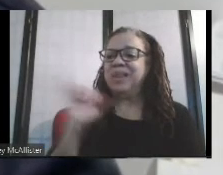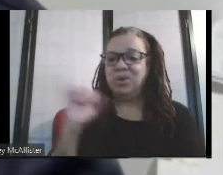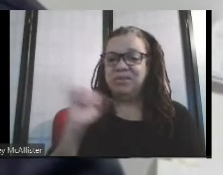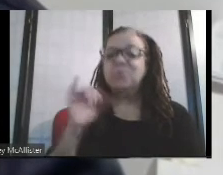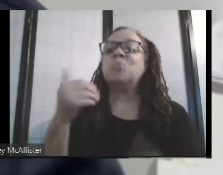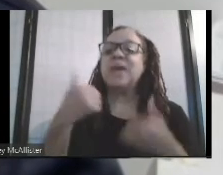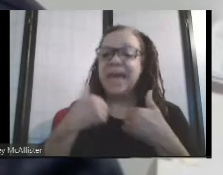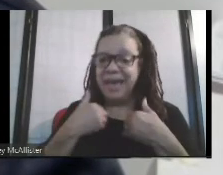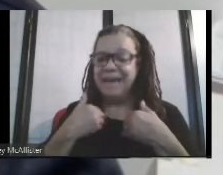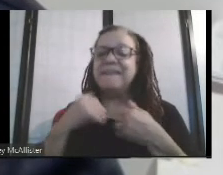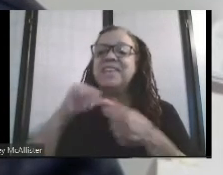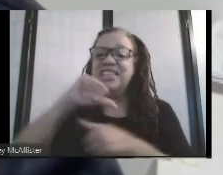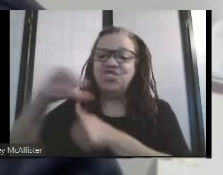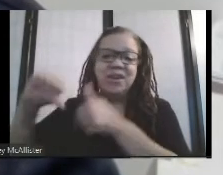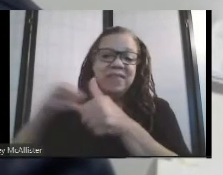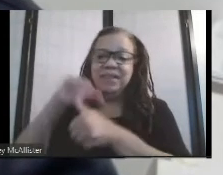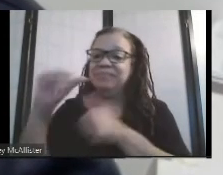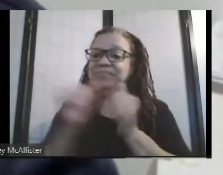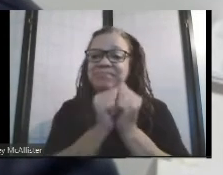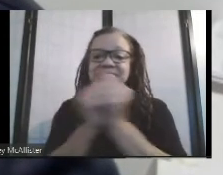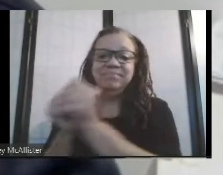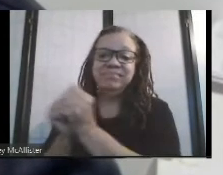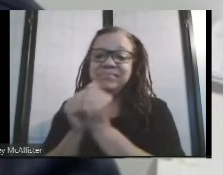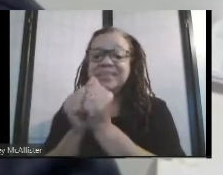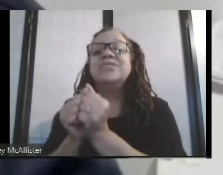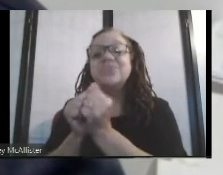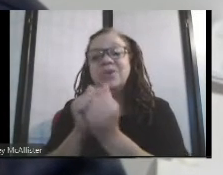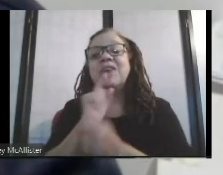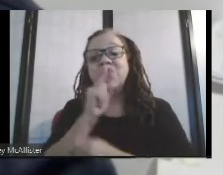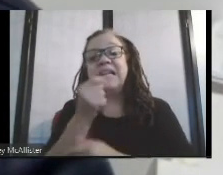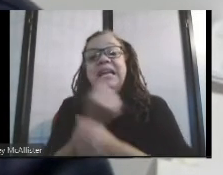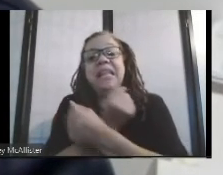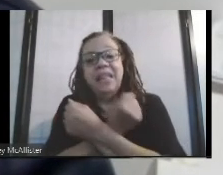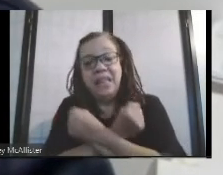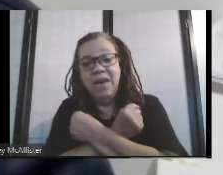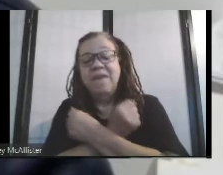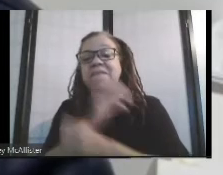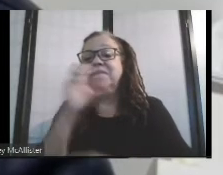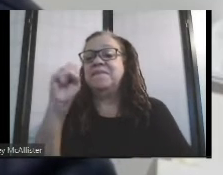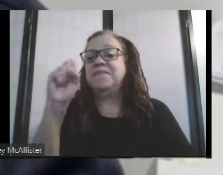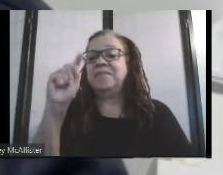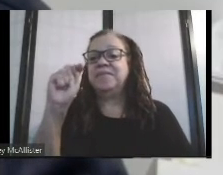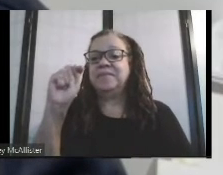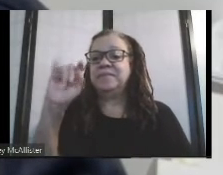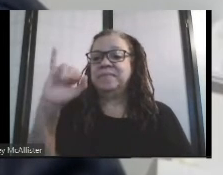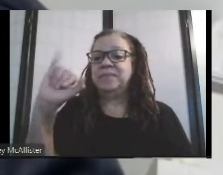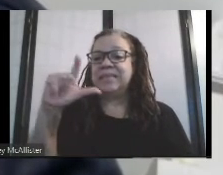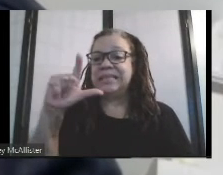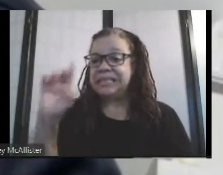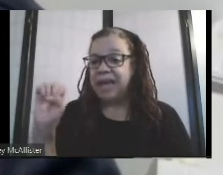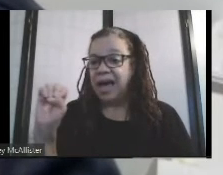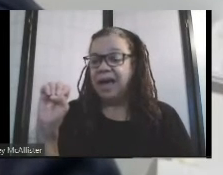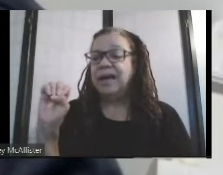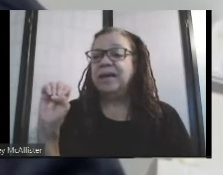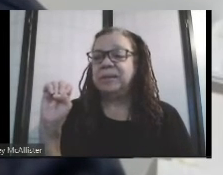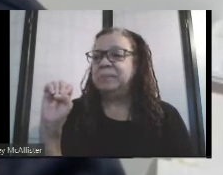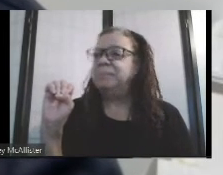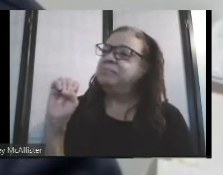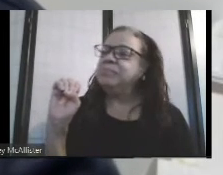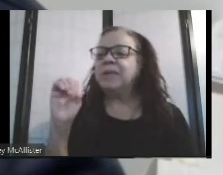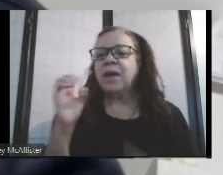other. And so I think it was very effective, and I love the style that was done in